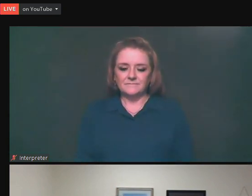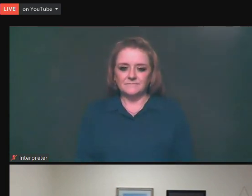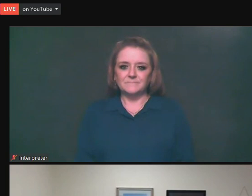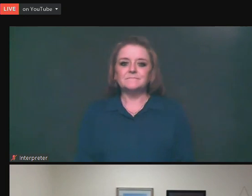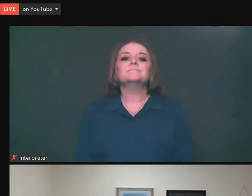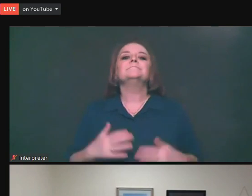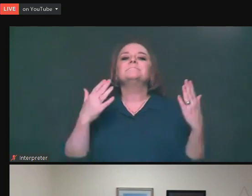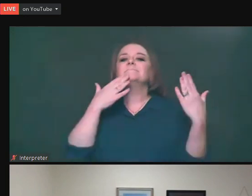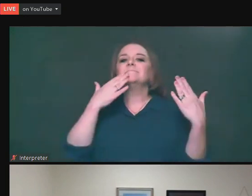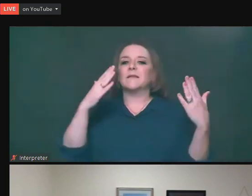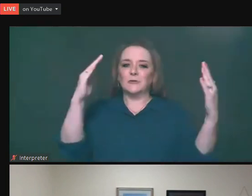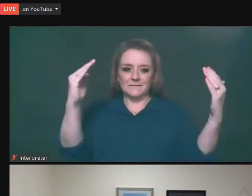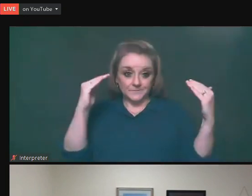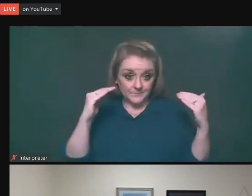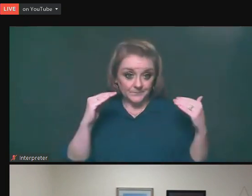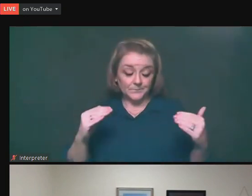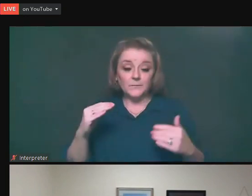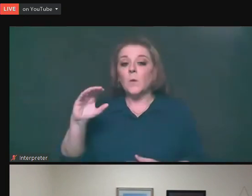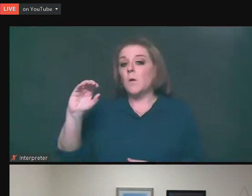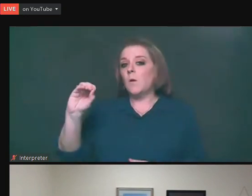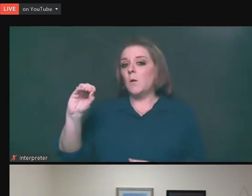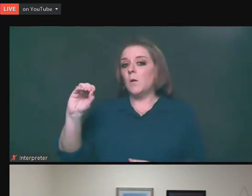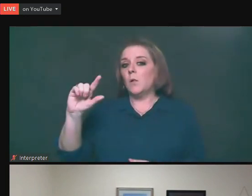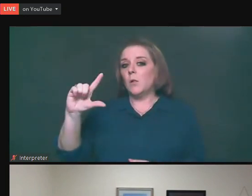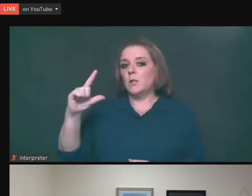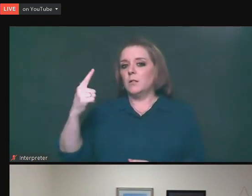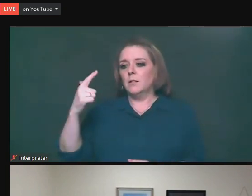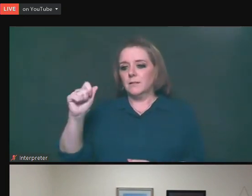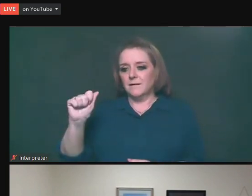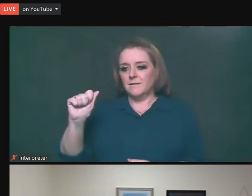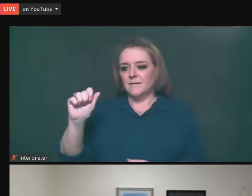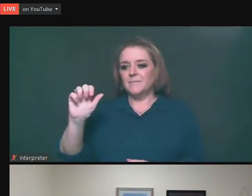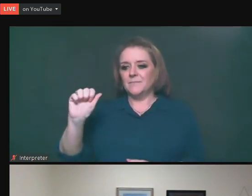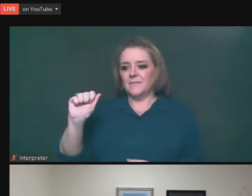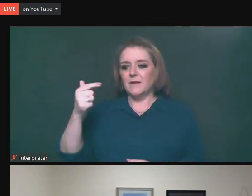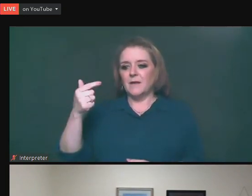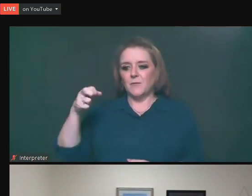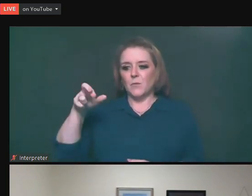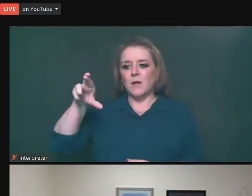Thank you, Terry. Now we have Olga Aguero with El Editor.